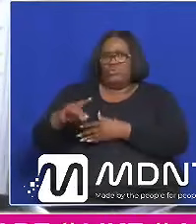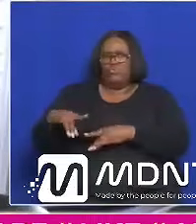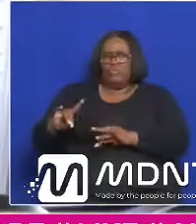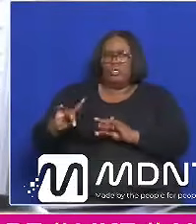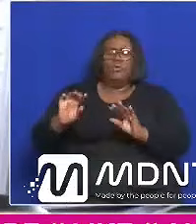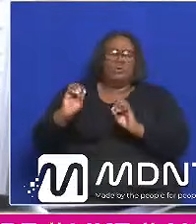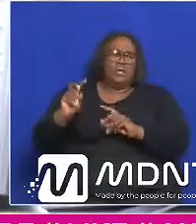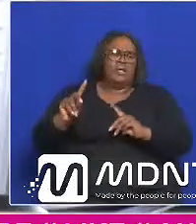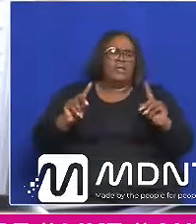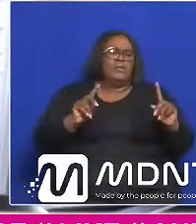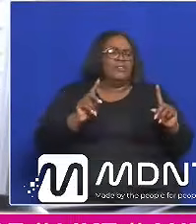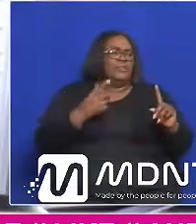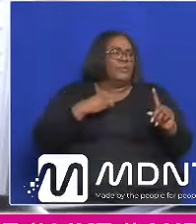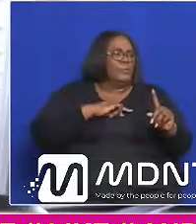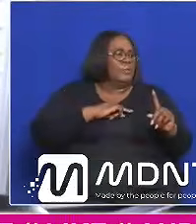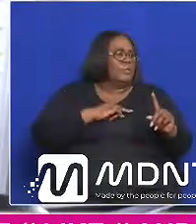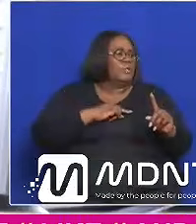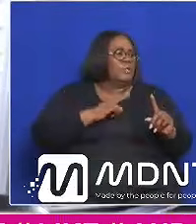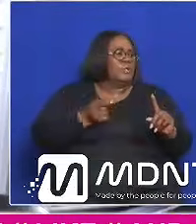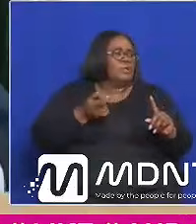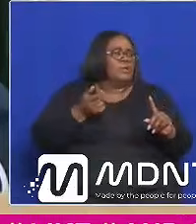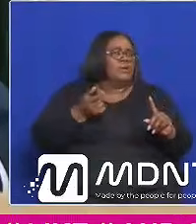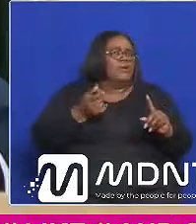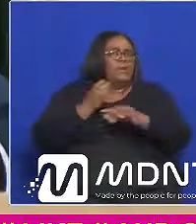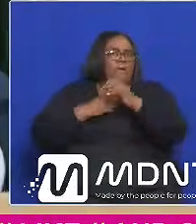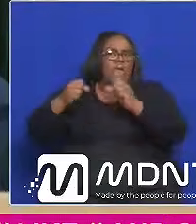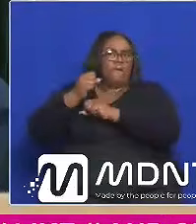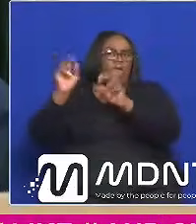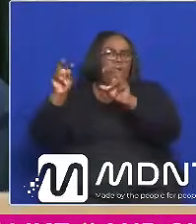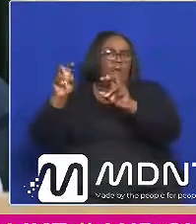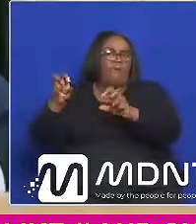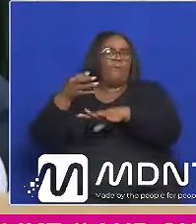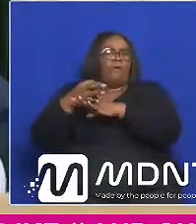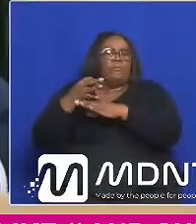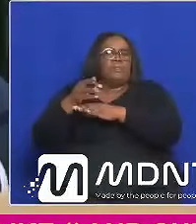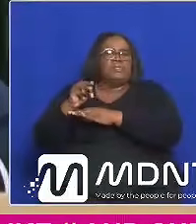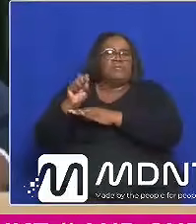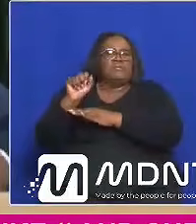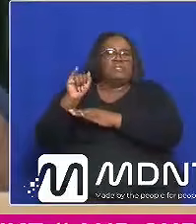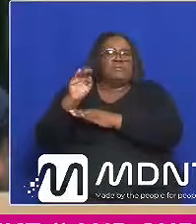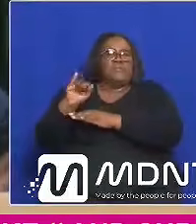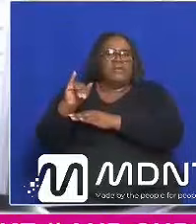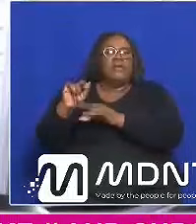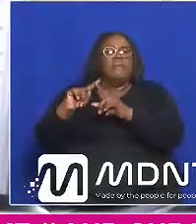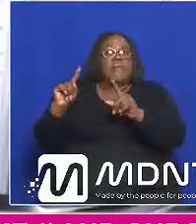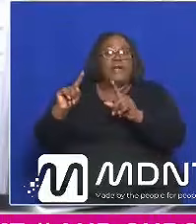just sort of wrapped up the topic on Mr. Msibi, but we'll be going back to that file shortly. All right. Thank you, Chair.